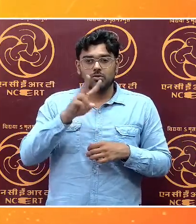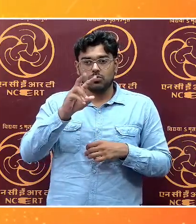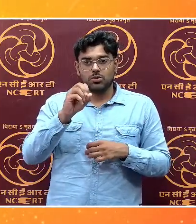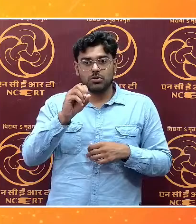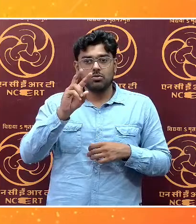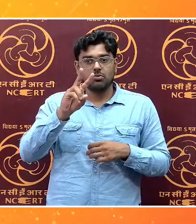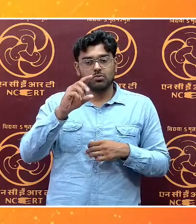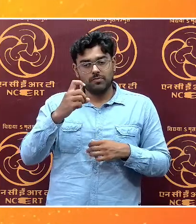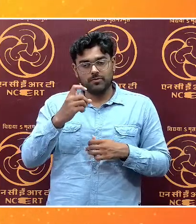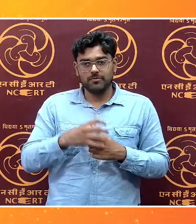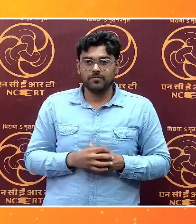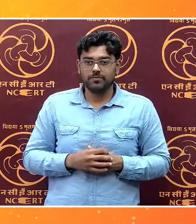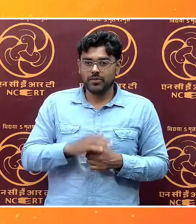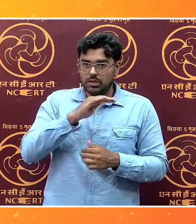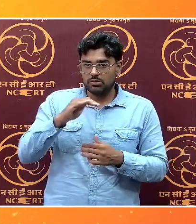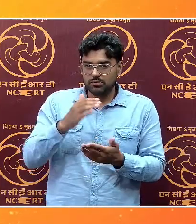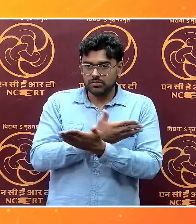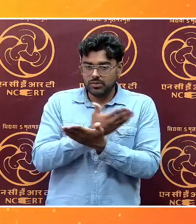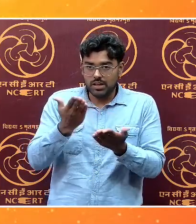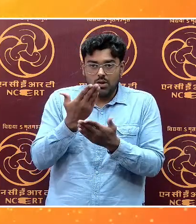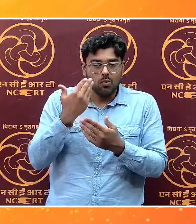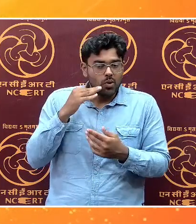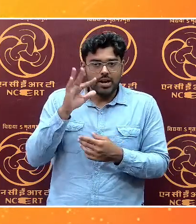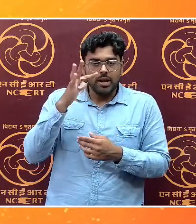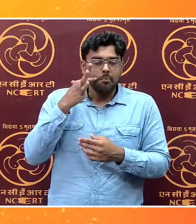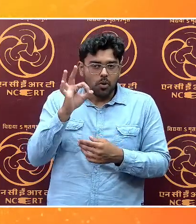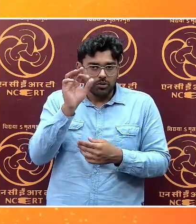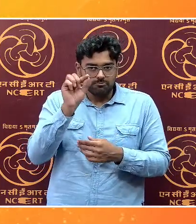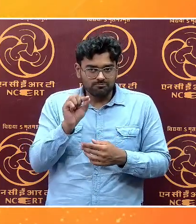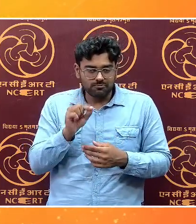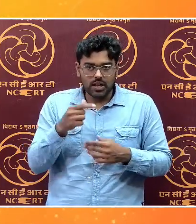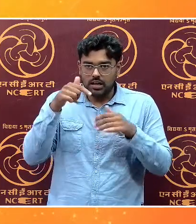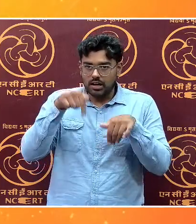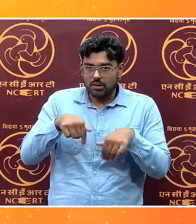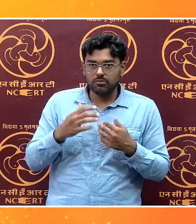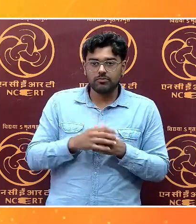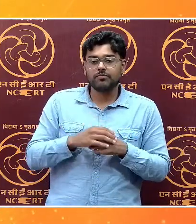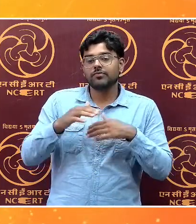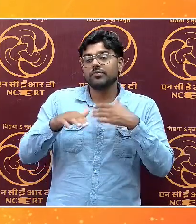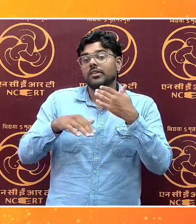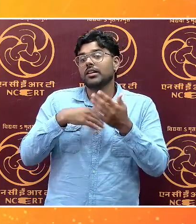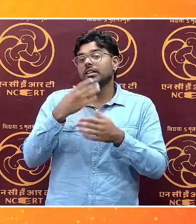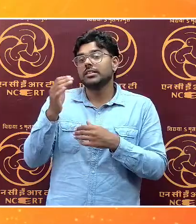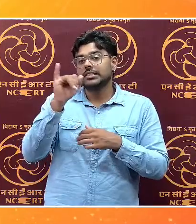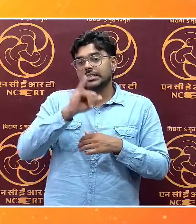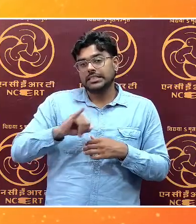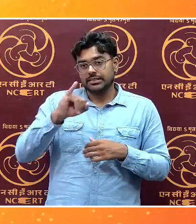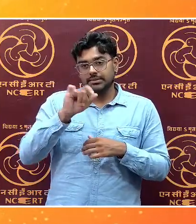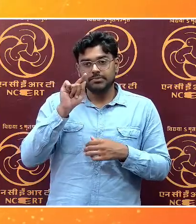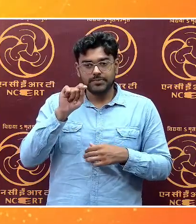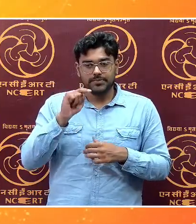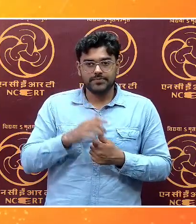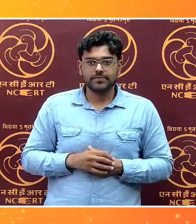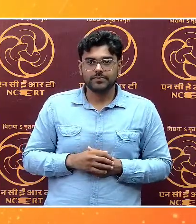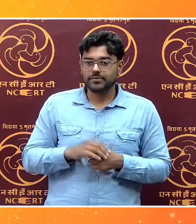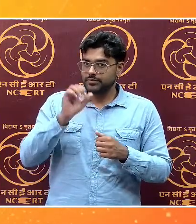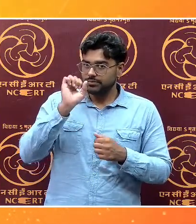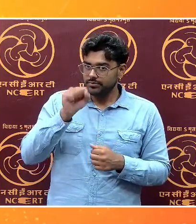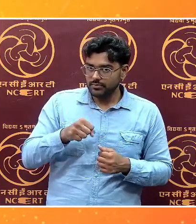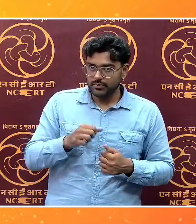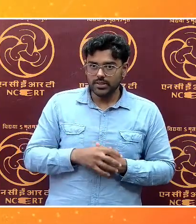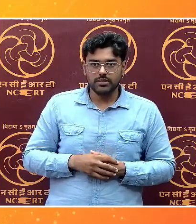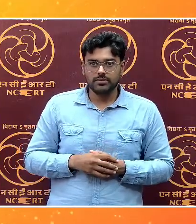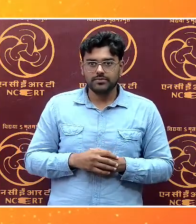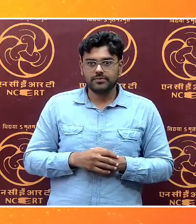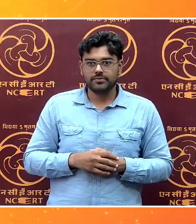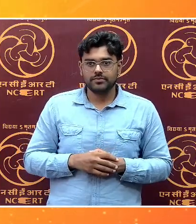dear children, after knowing this important fact, we come to another important fact. And yes,